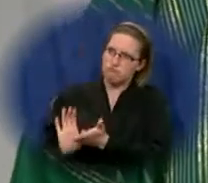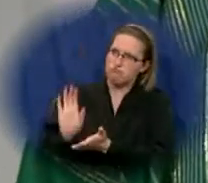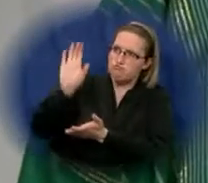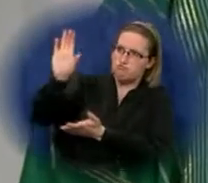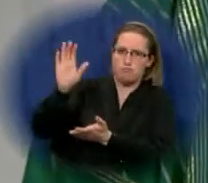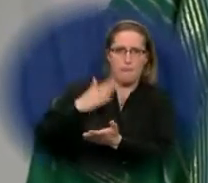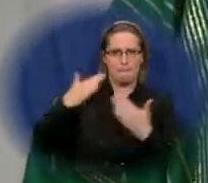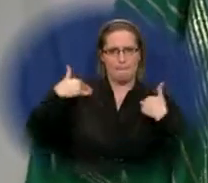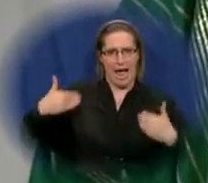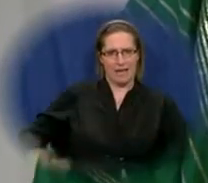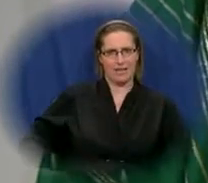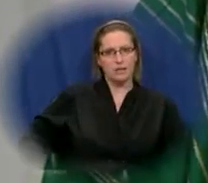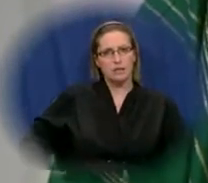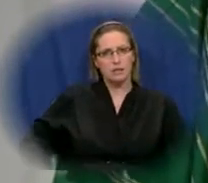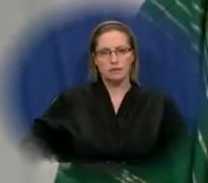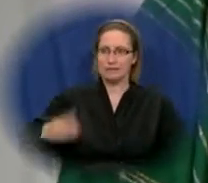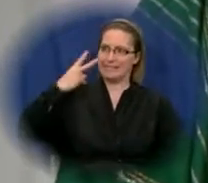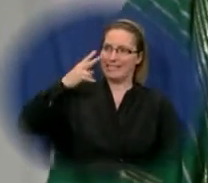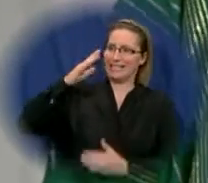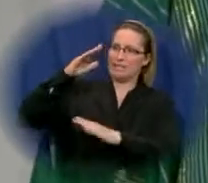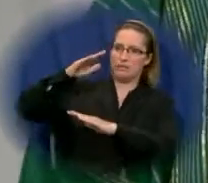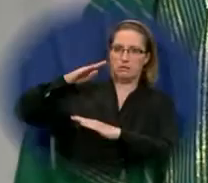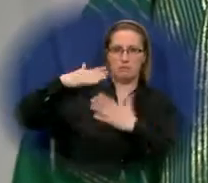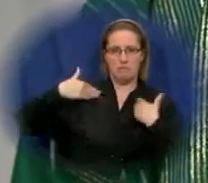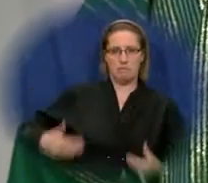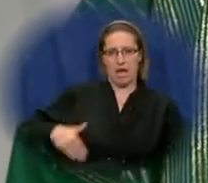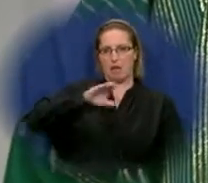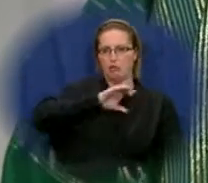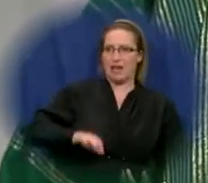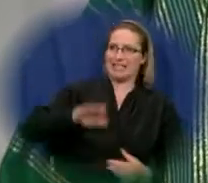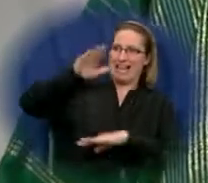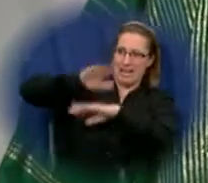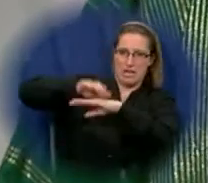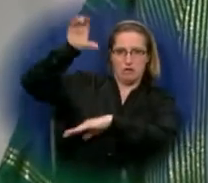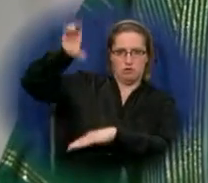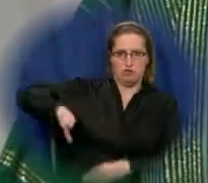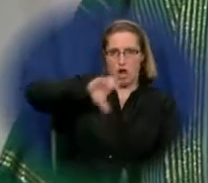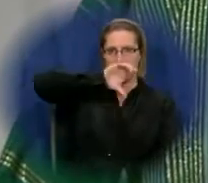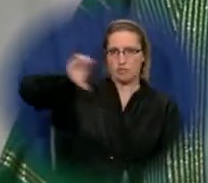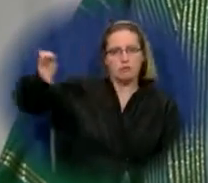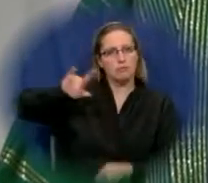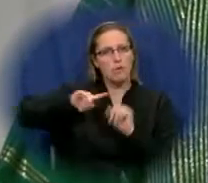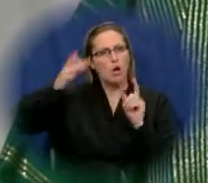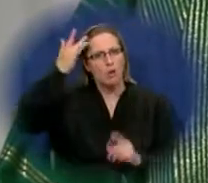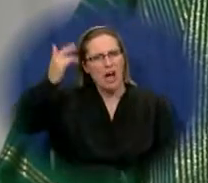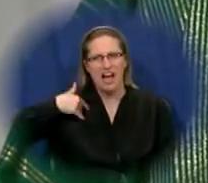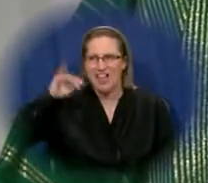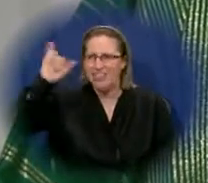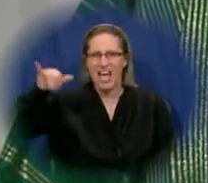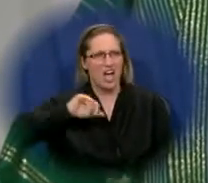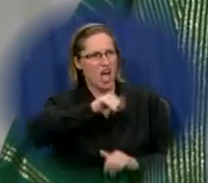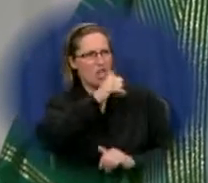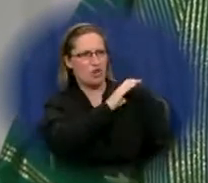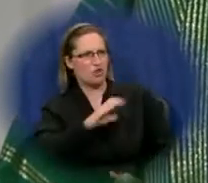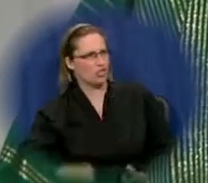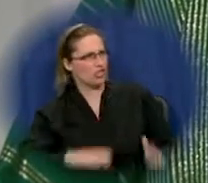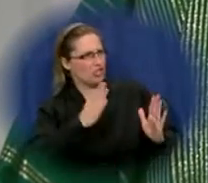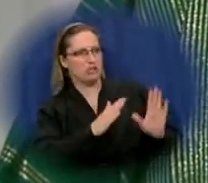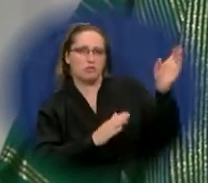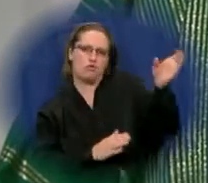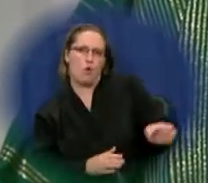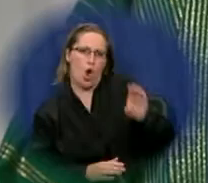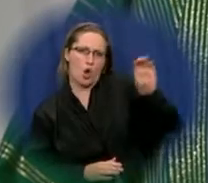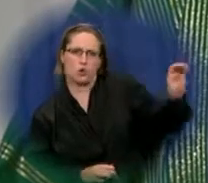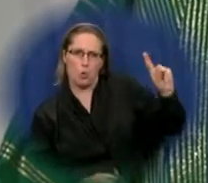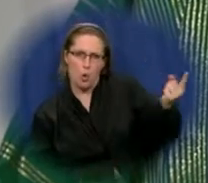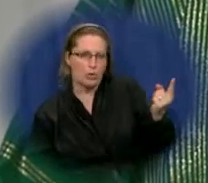part of that is a remembrance and leading from Jesus himself about what it took and what Jesus had to take on in the fullness of his